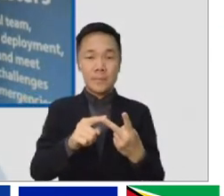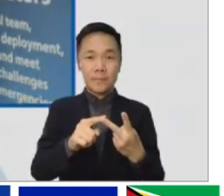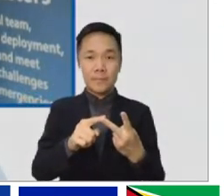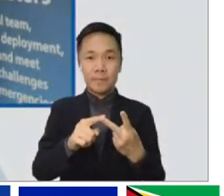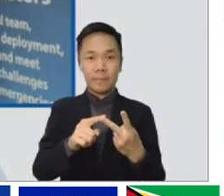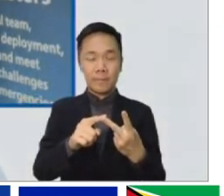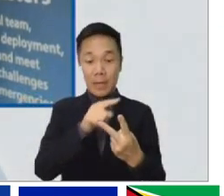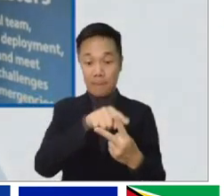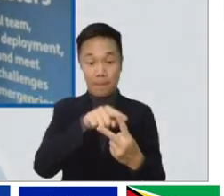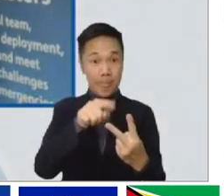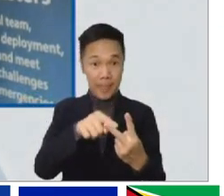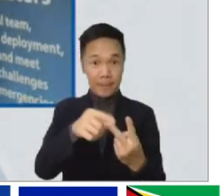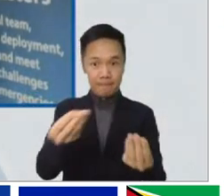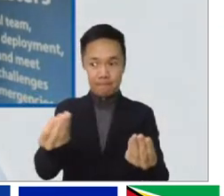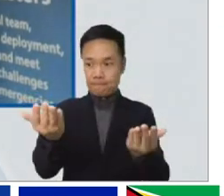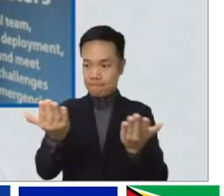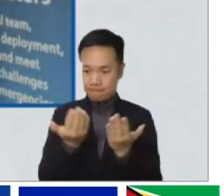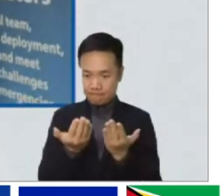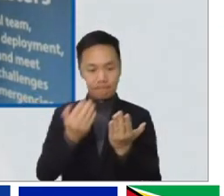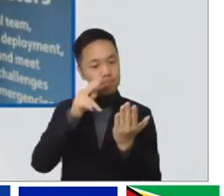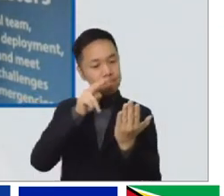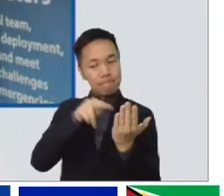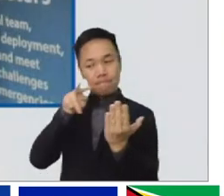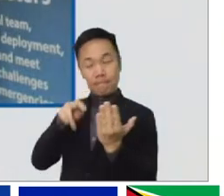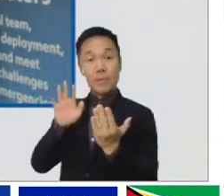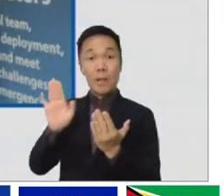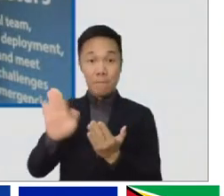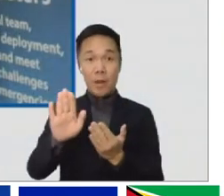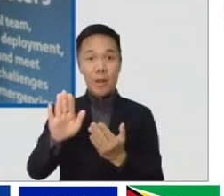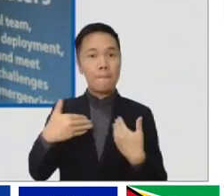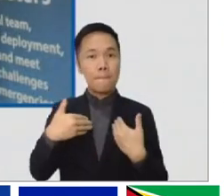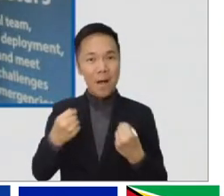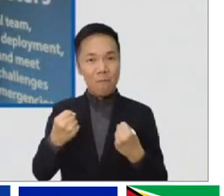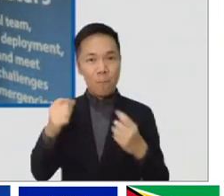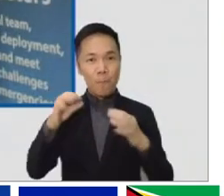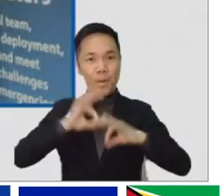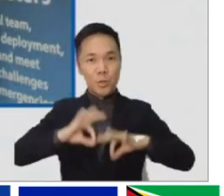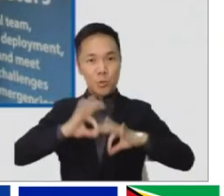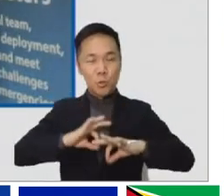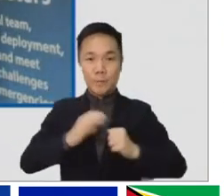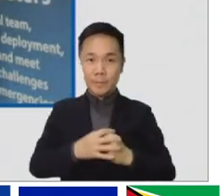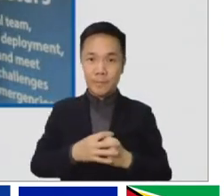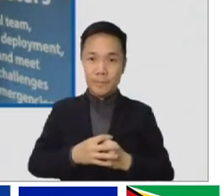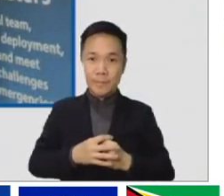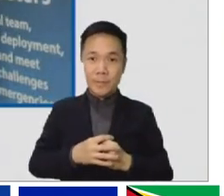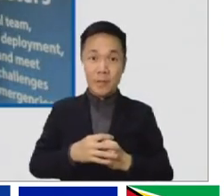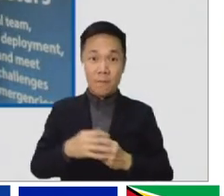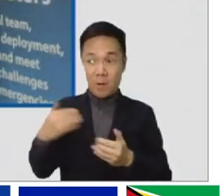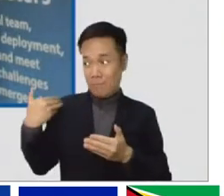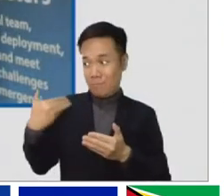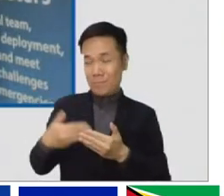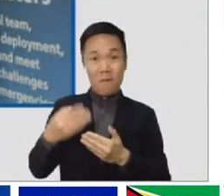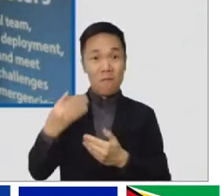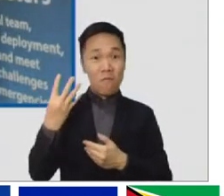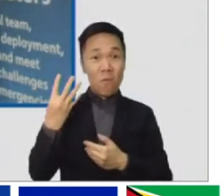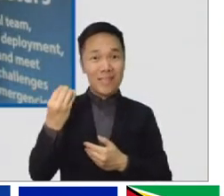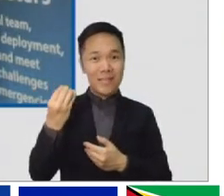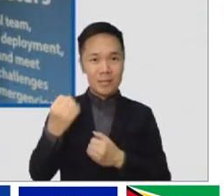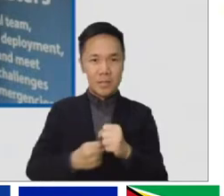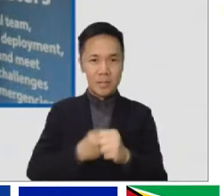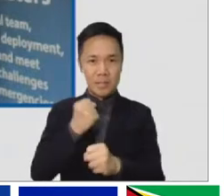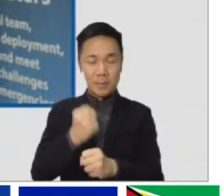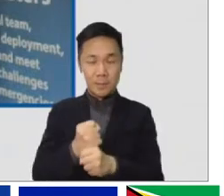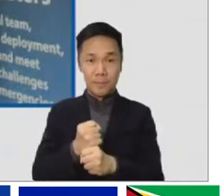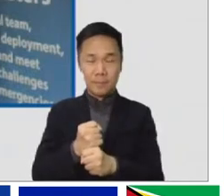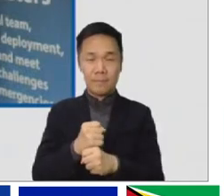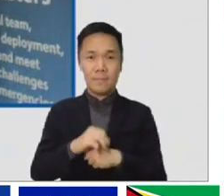of health have emphasized for more than four decades is that the work in